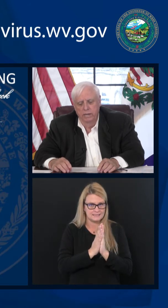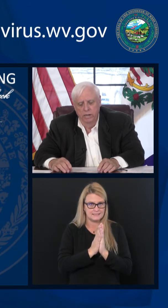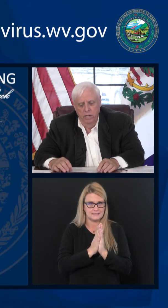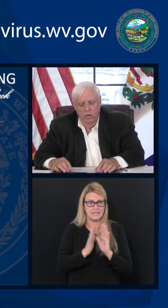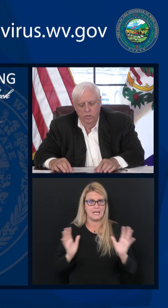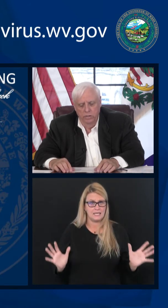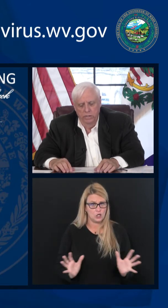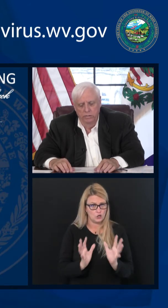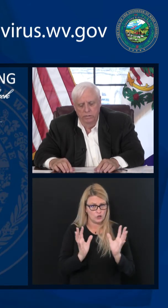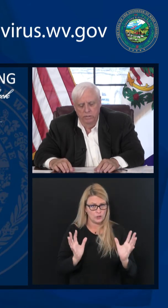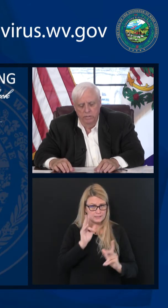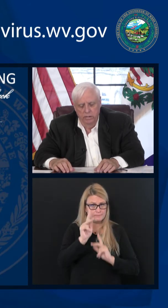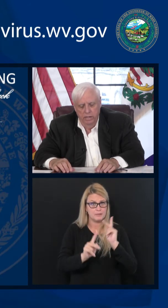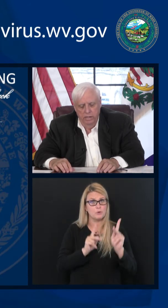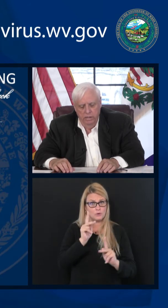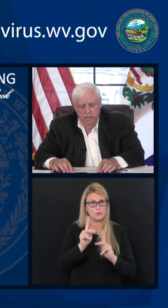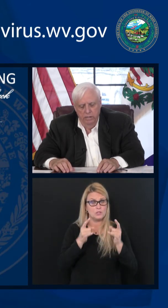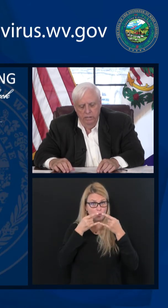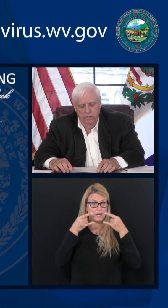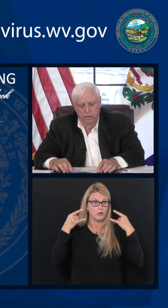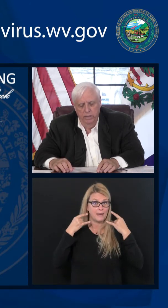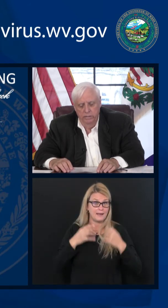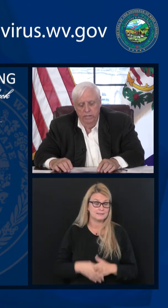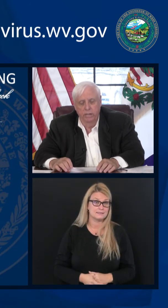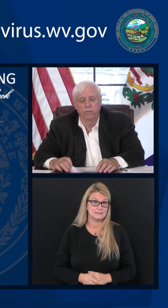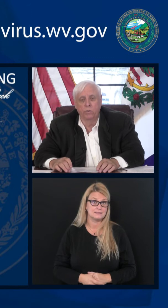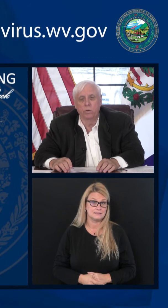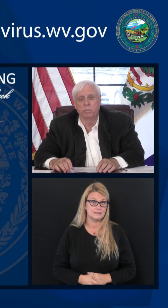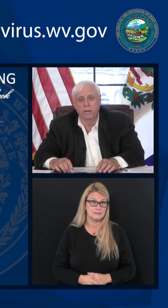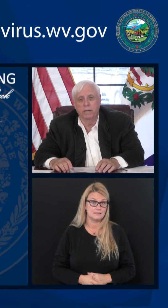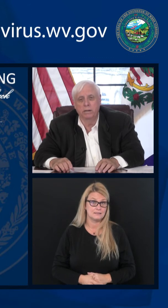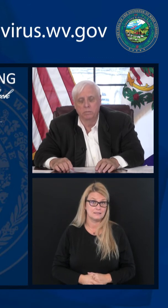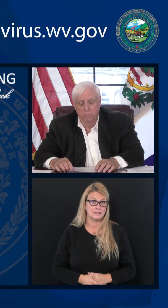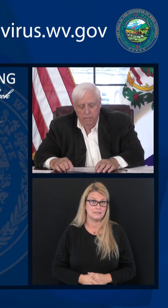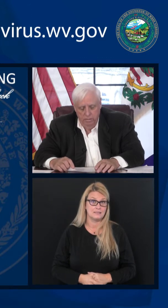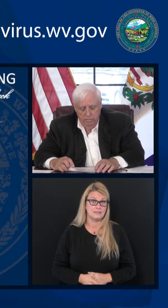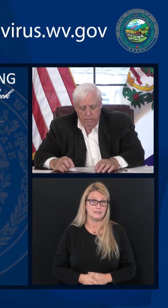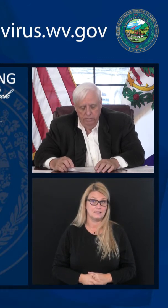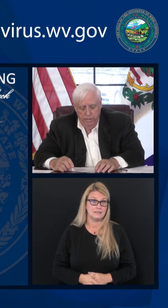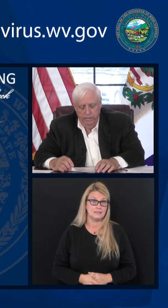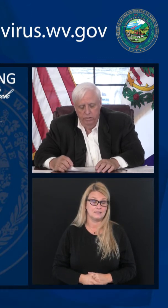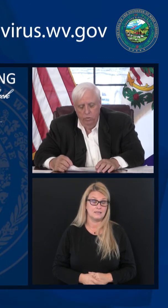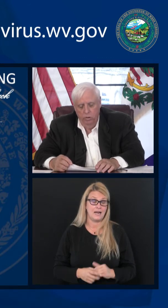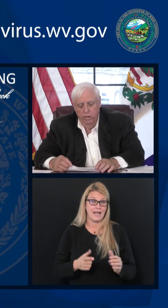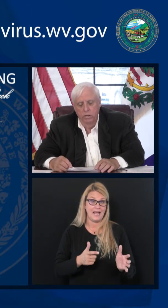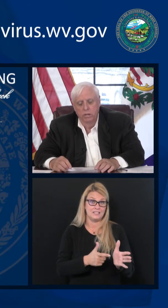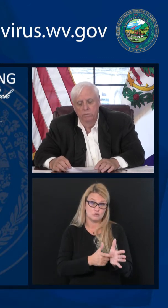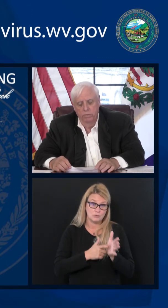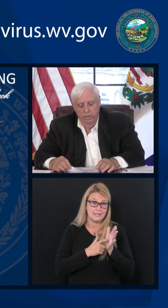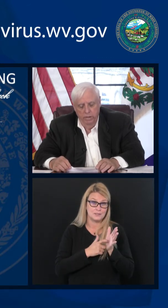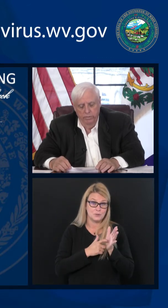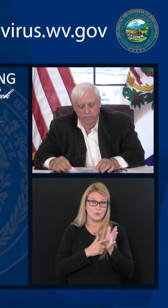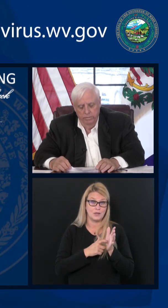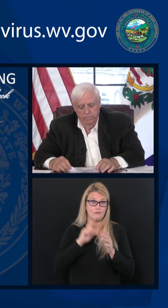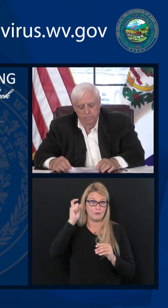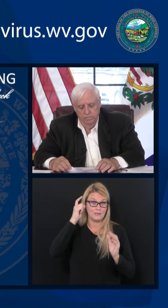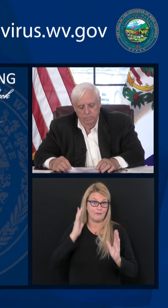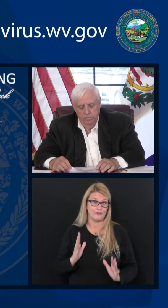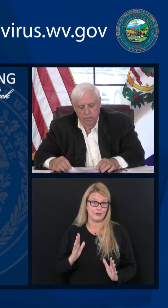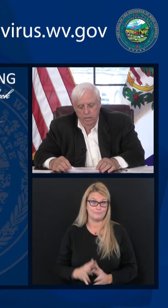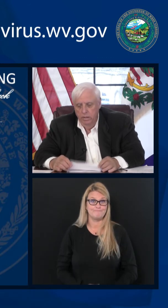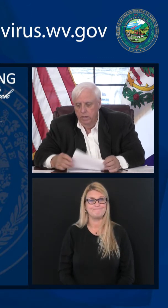and know that this is an executive order that is mandatory from the governor.